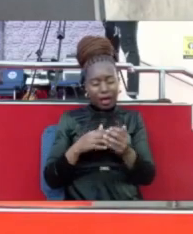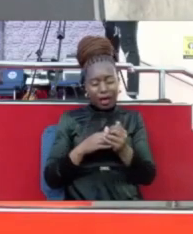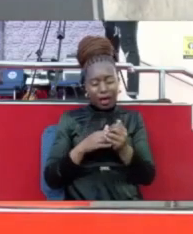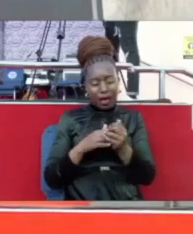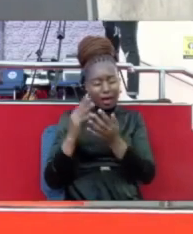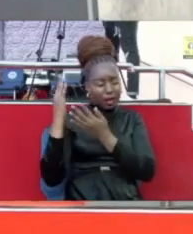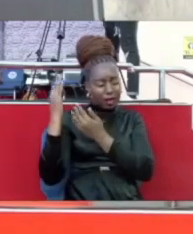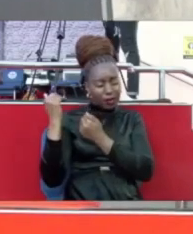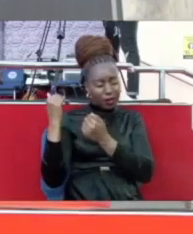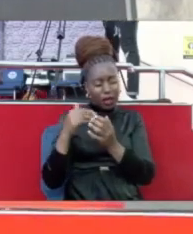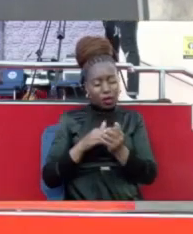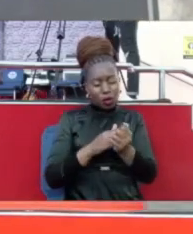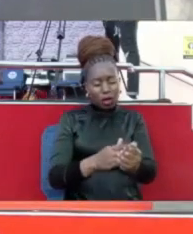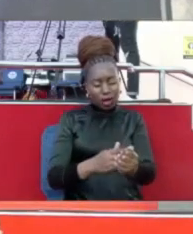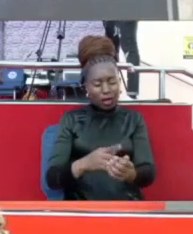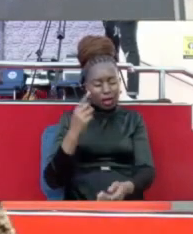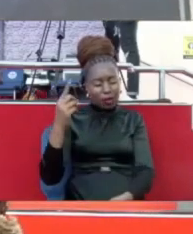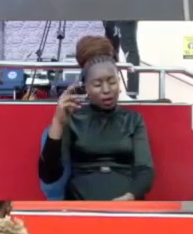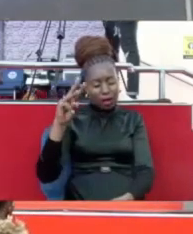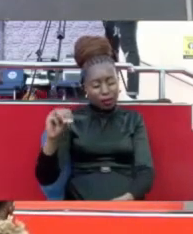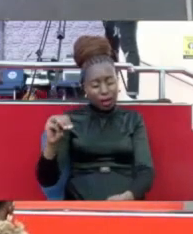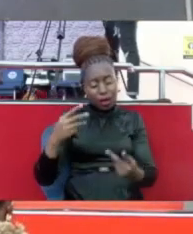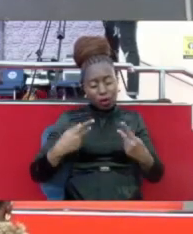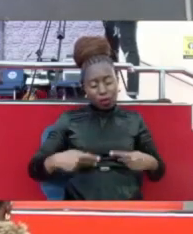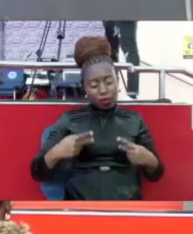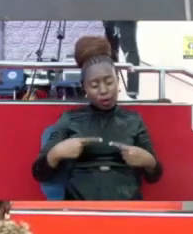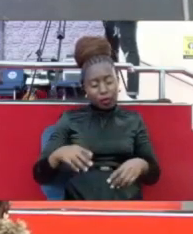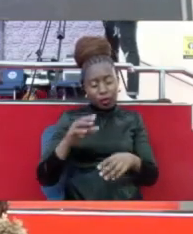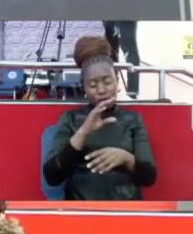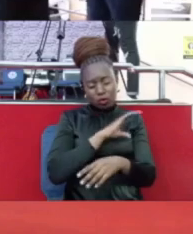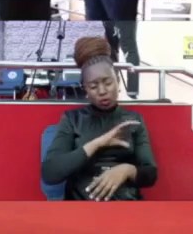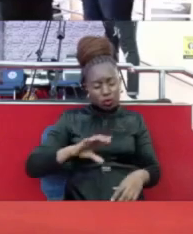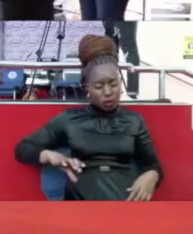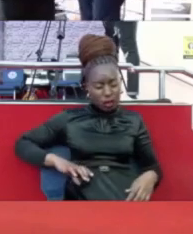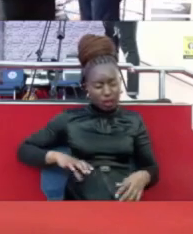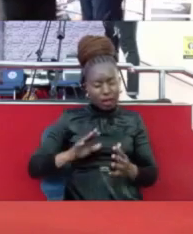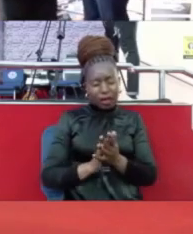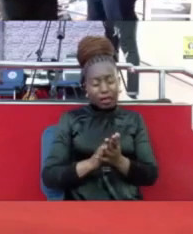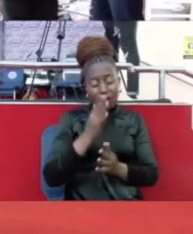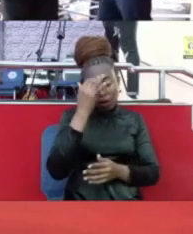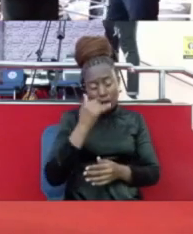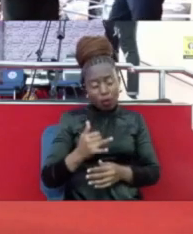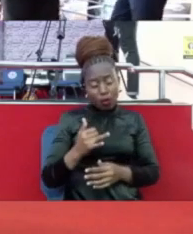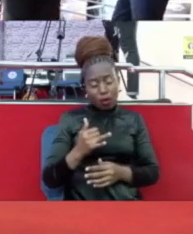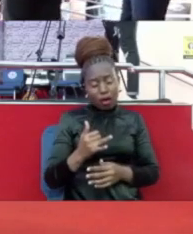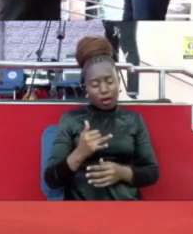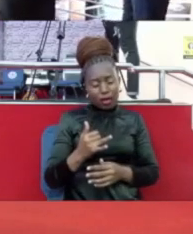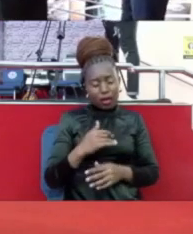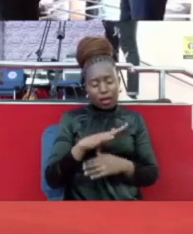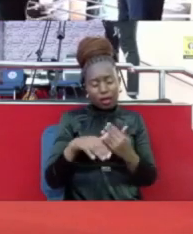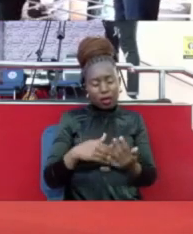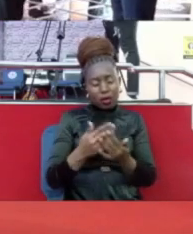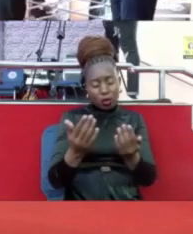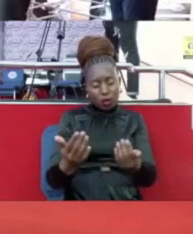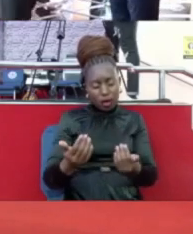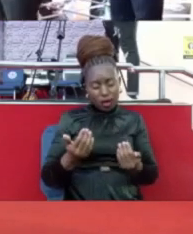Ningetarajia nimeleta zaidi ya watu milioni moja kwa Kristo. But there are millions more that need it. Na milioni zaidi ambao walihitaji. So I pray